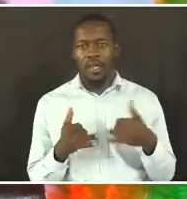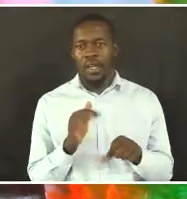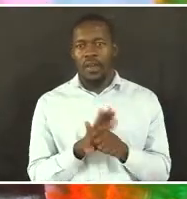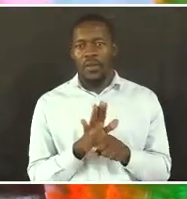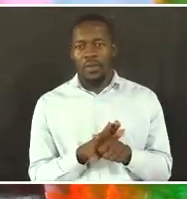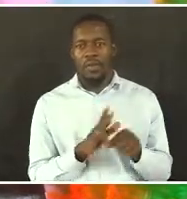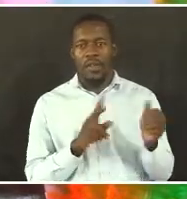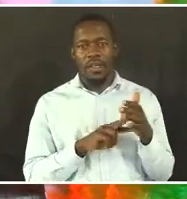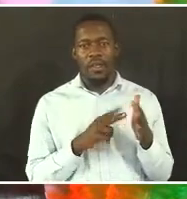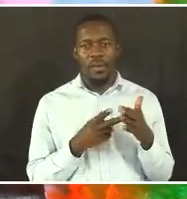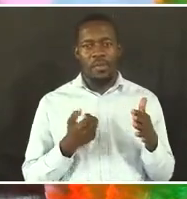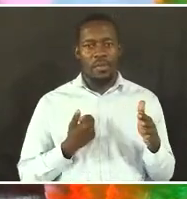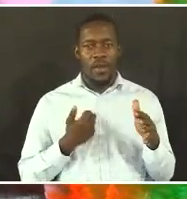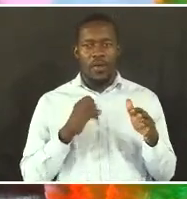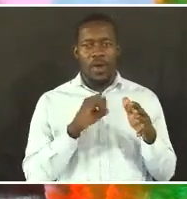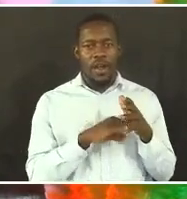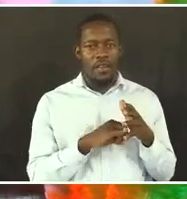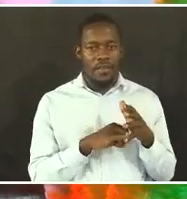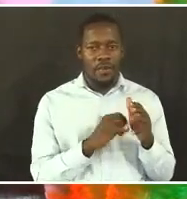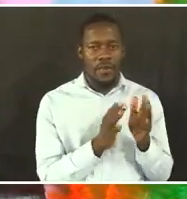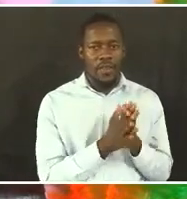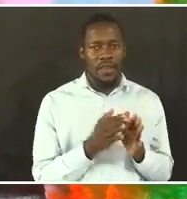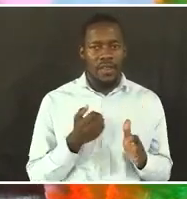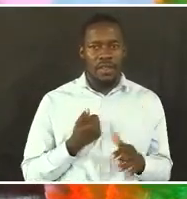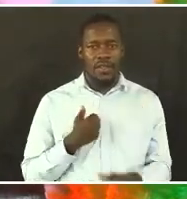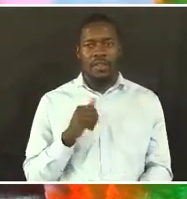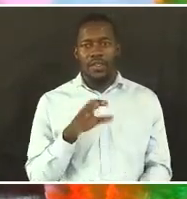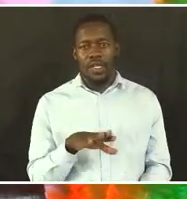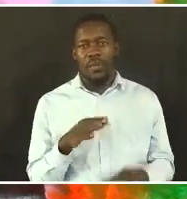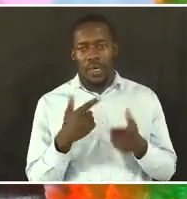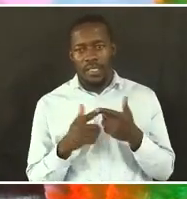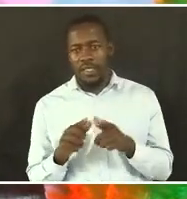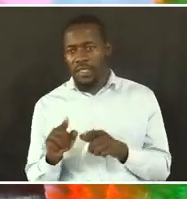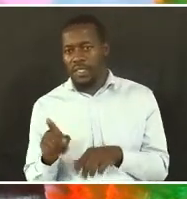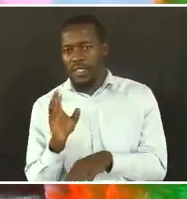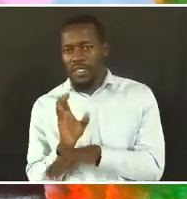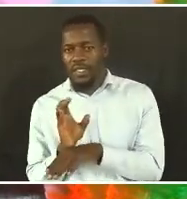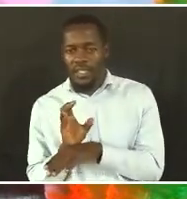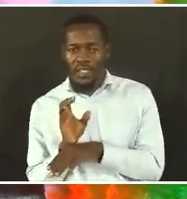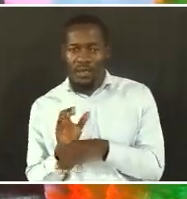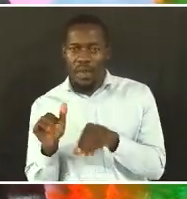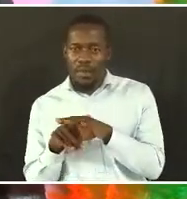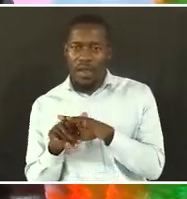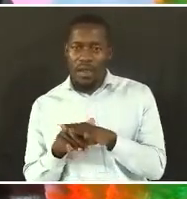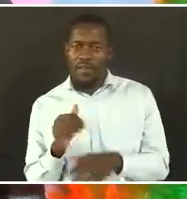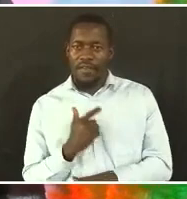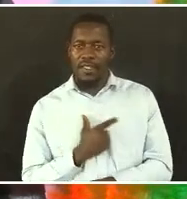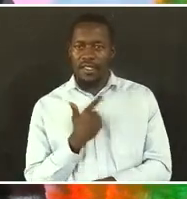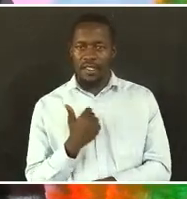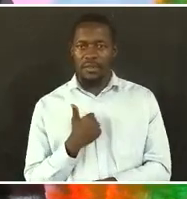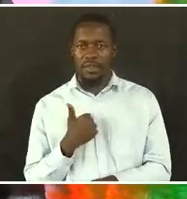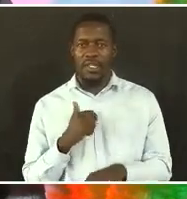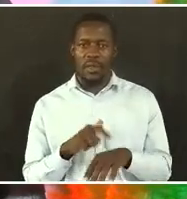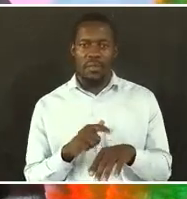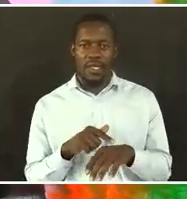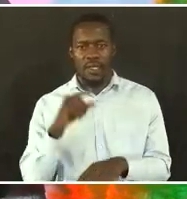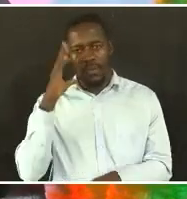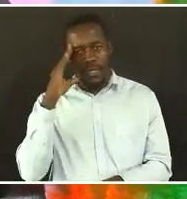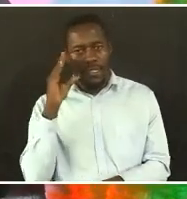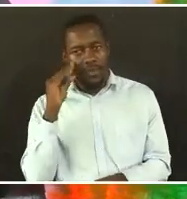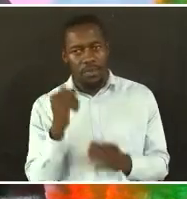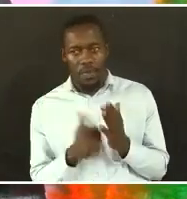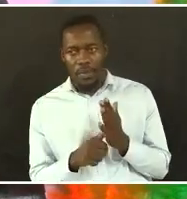for the child. And up to right now, I still remember it. What I'm saying is, here we have food remaining in our